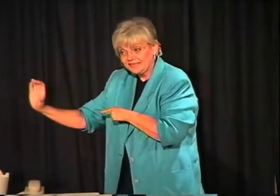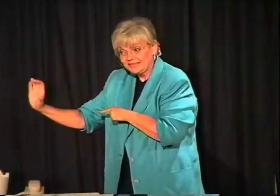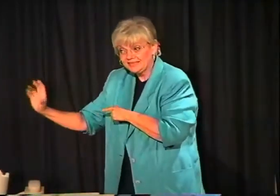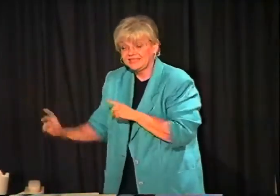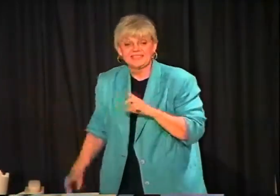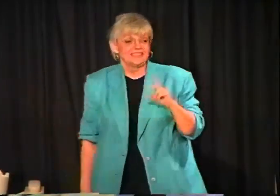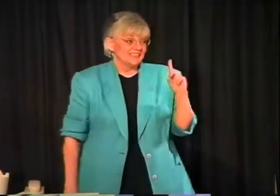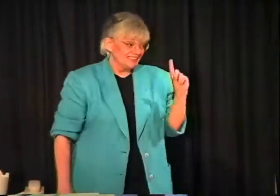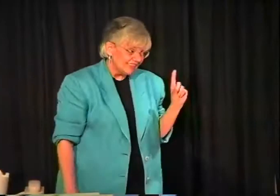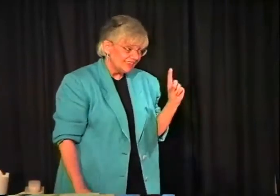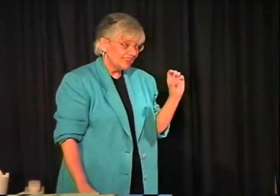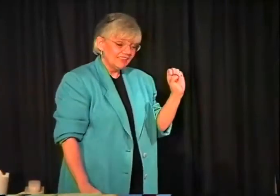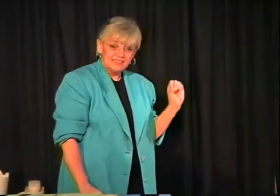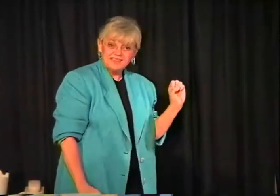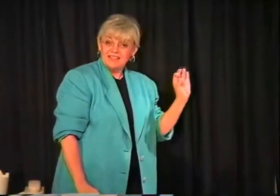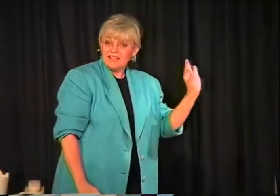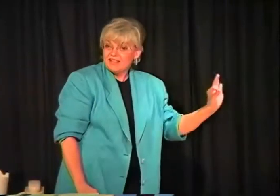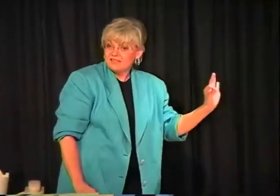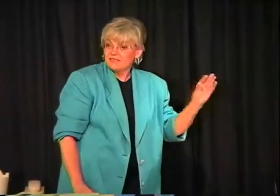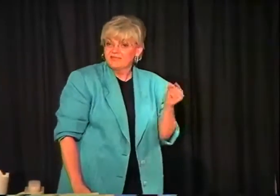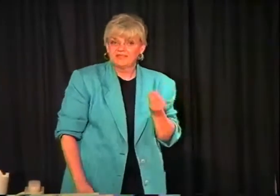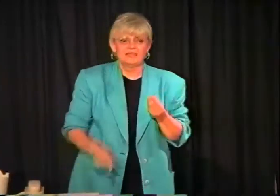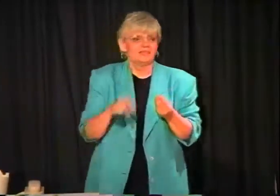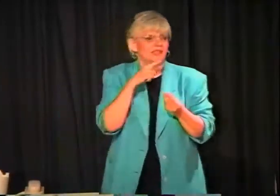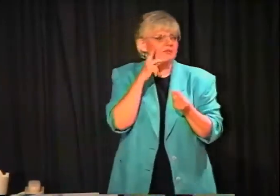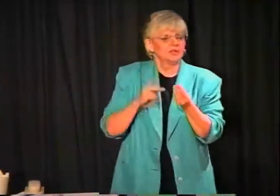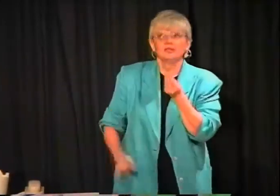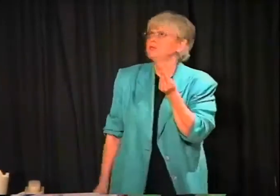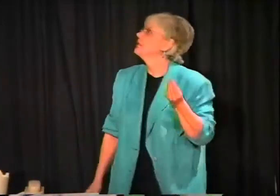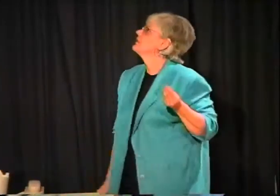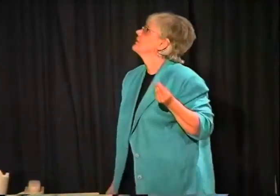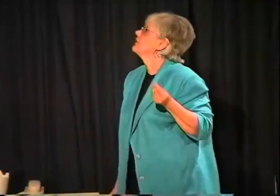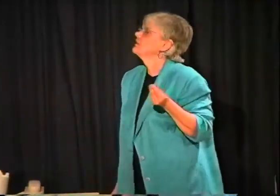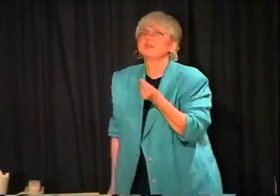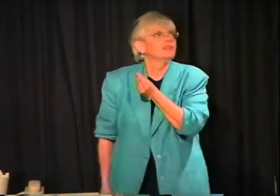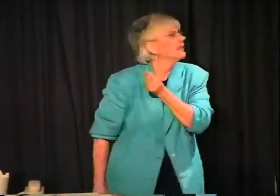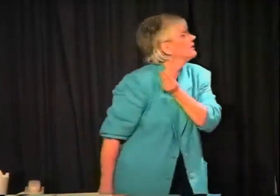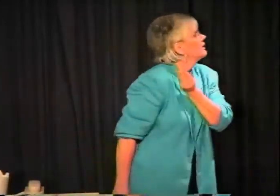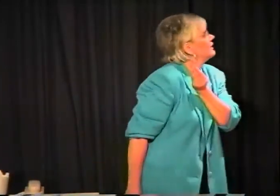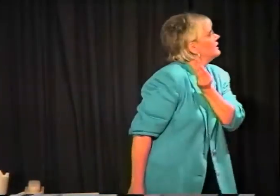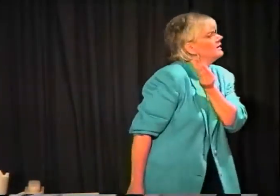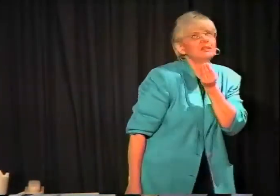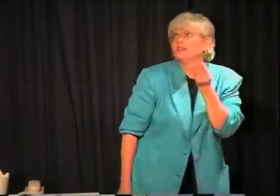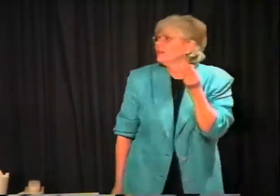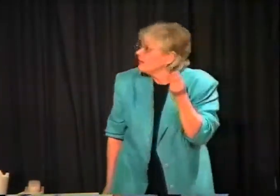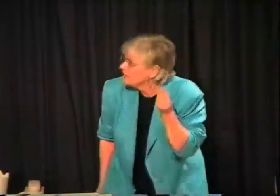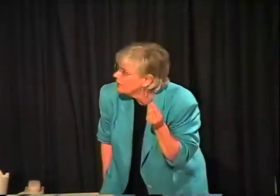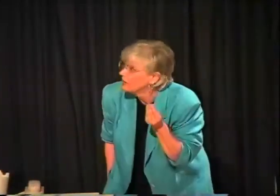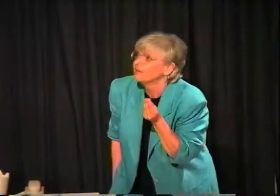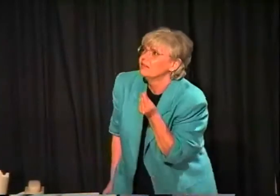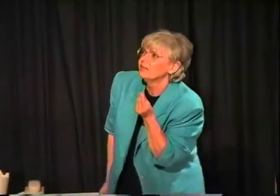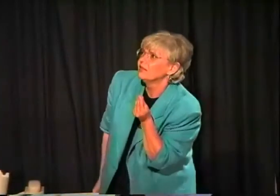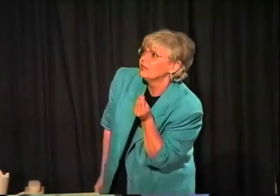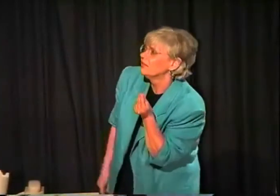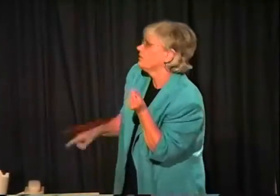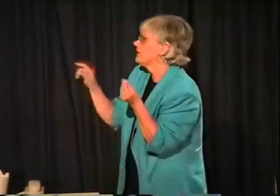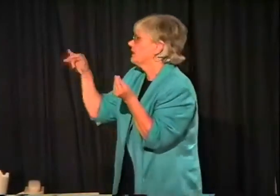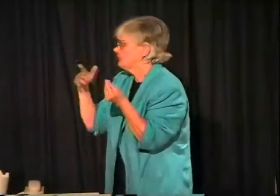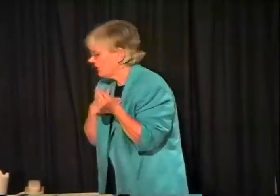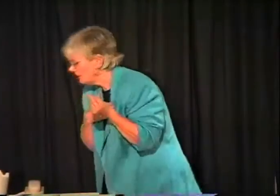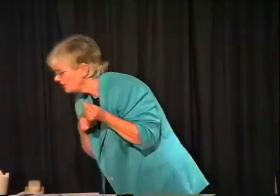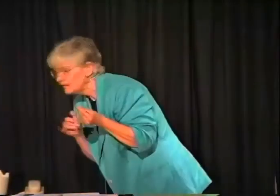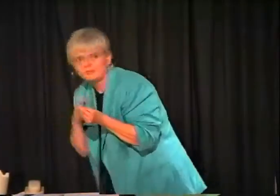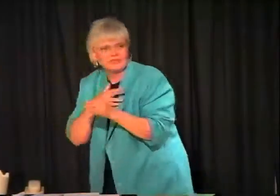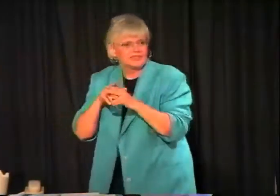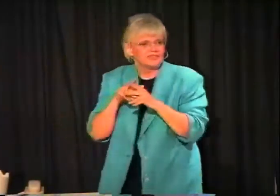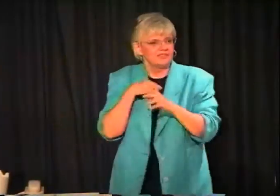back, and then the seats from left to right are A, B, C, D, E, F. But this is what people do